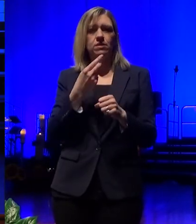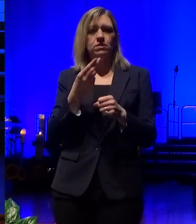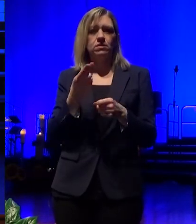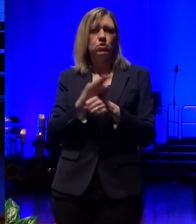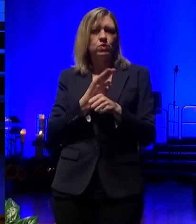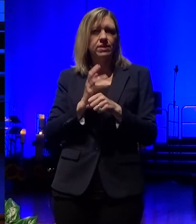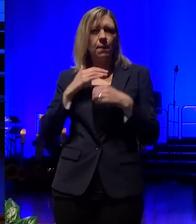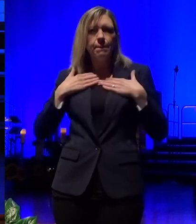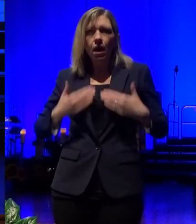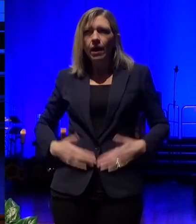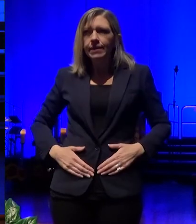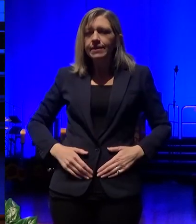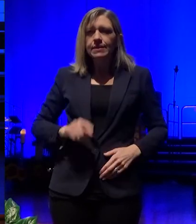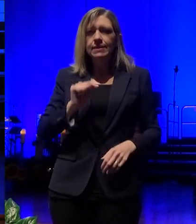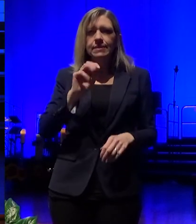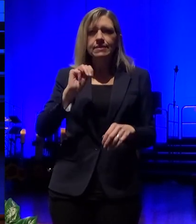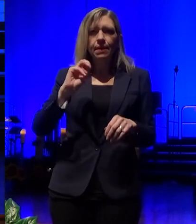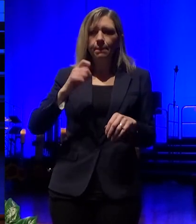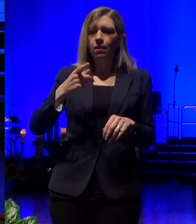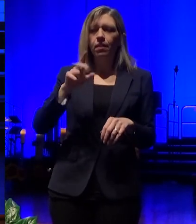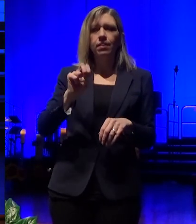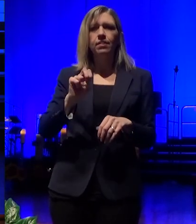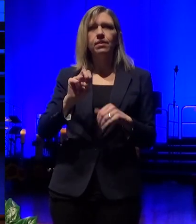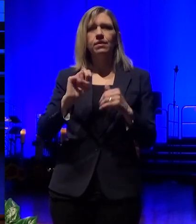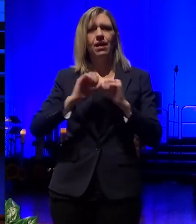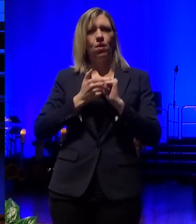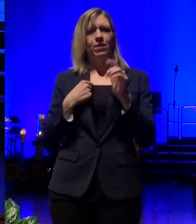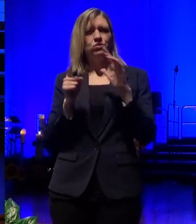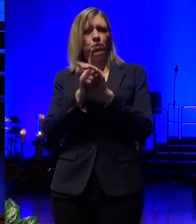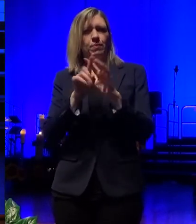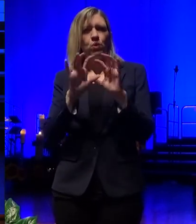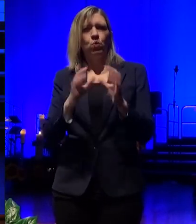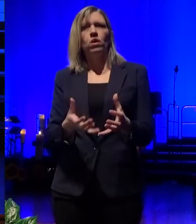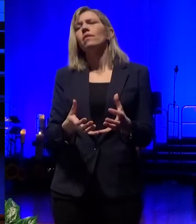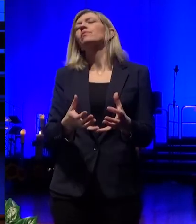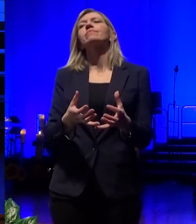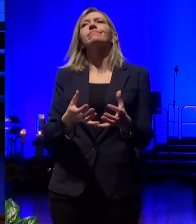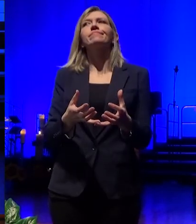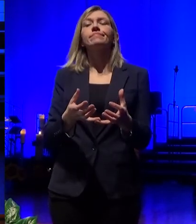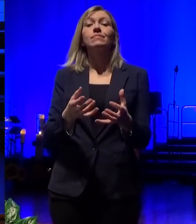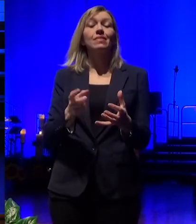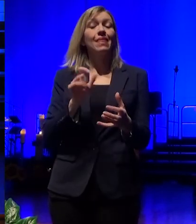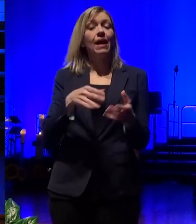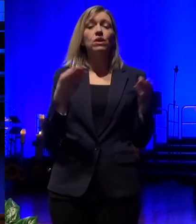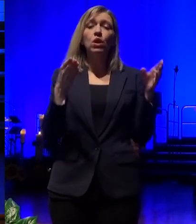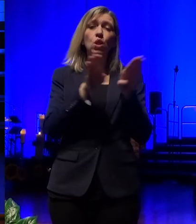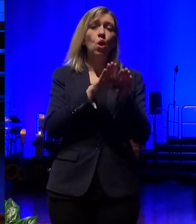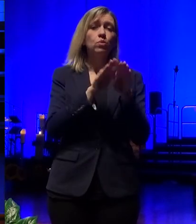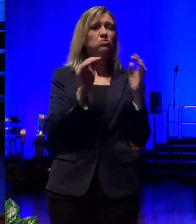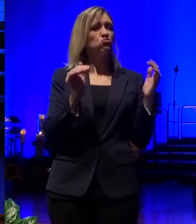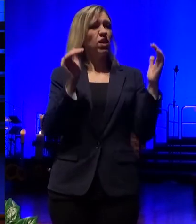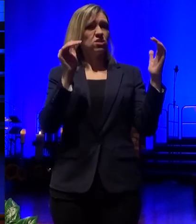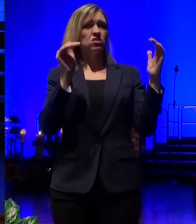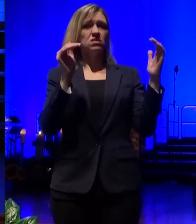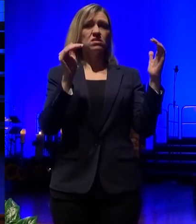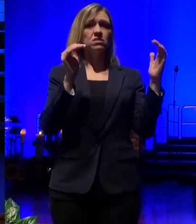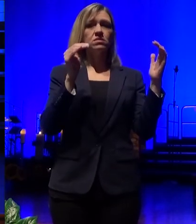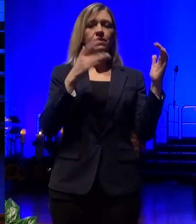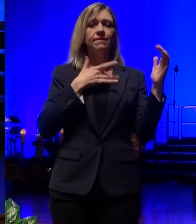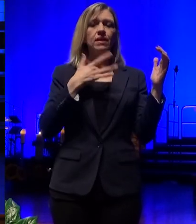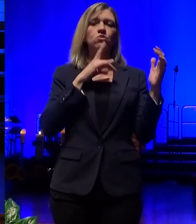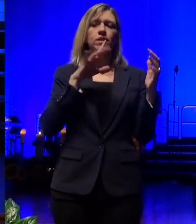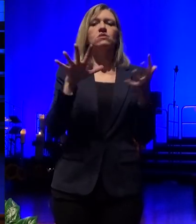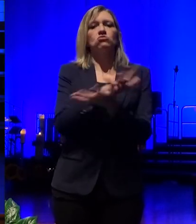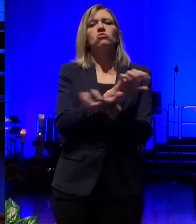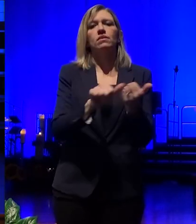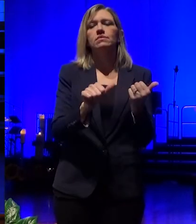way we are in the world. Because the reality is that kind of closed righteousness, it's destructive to